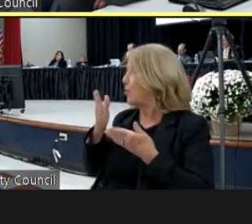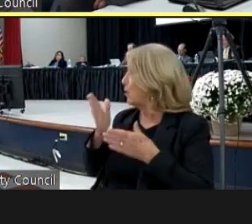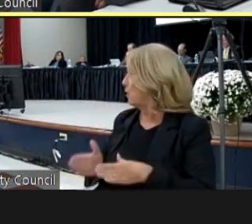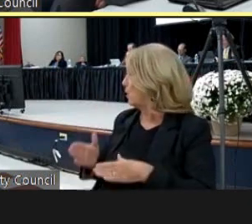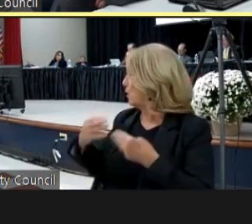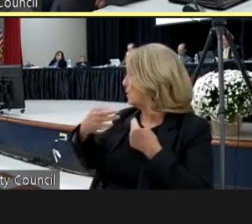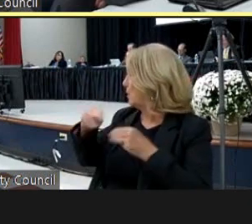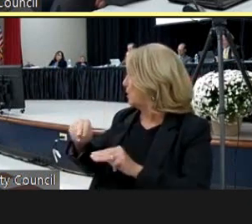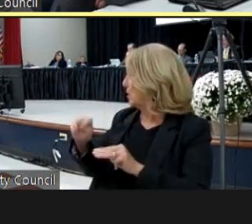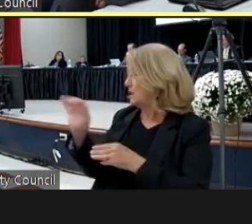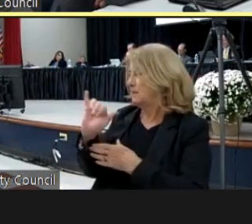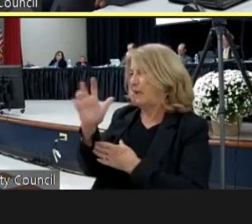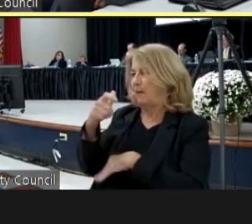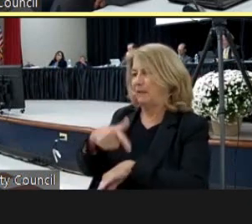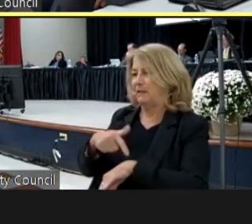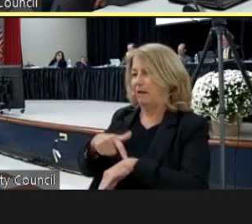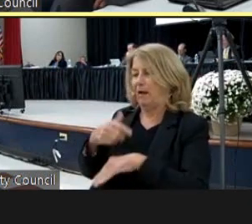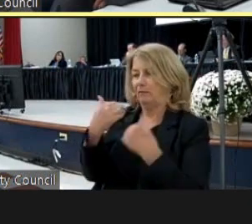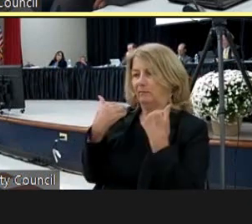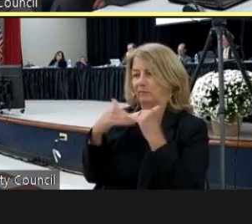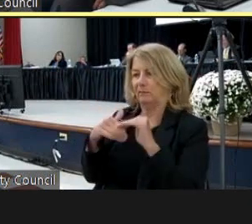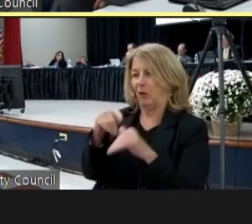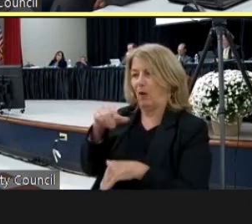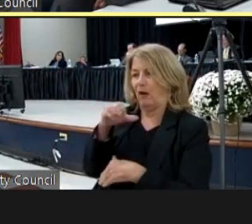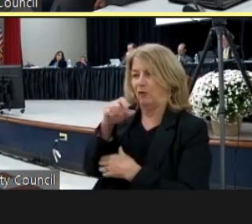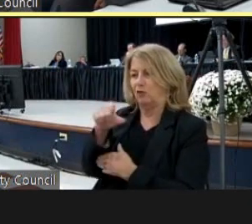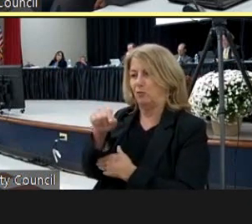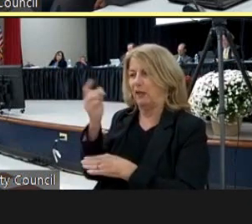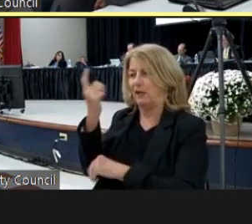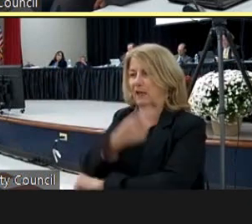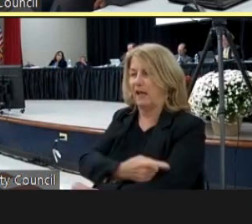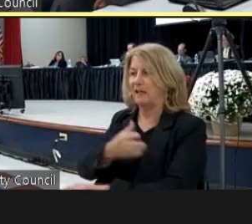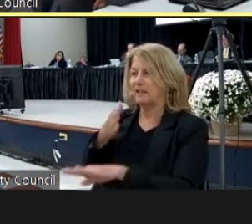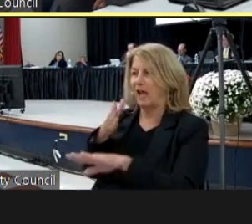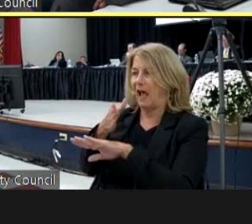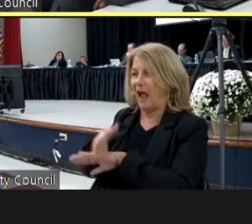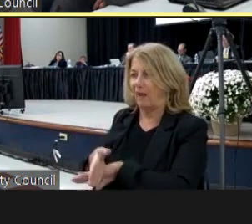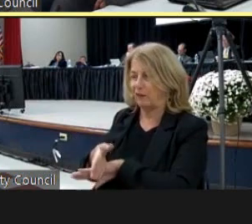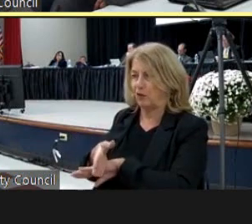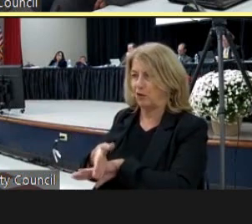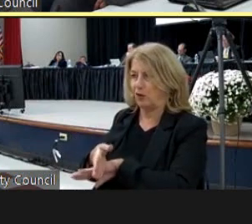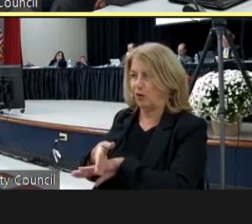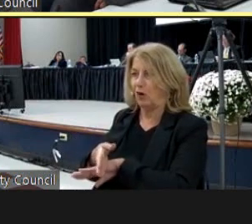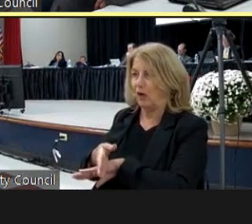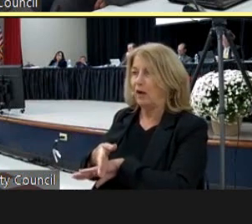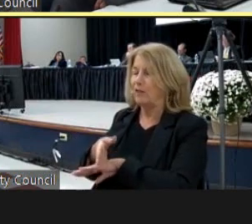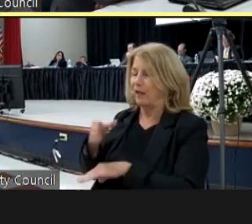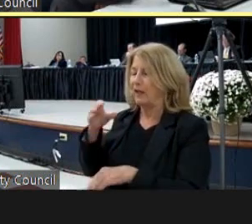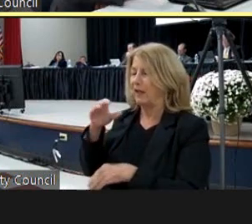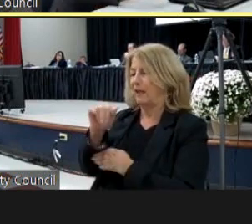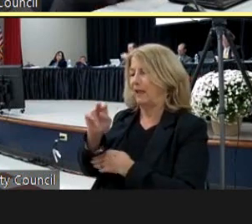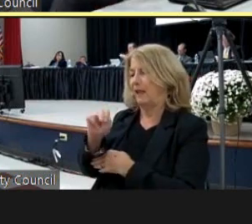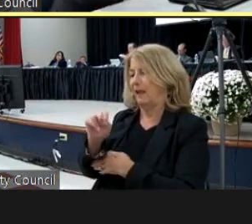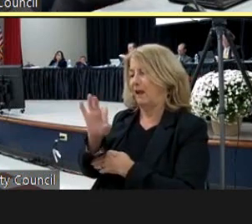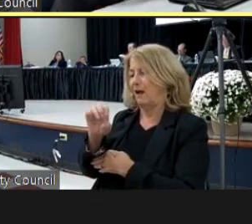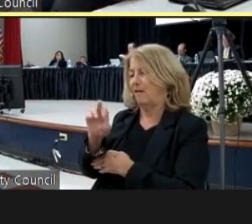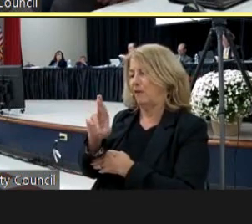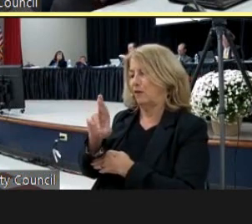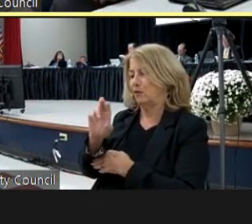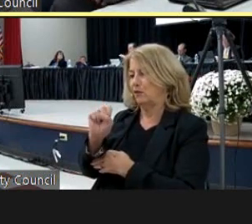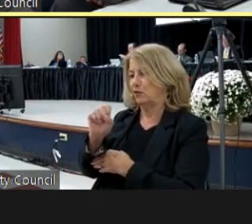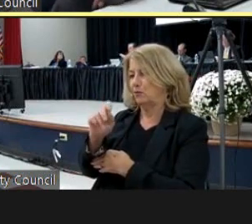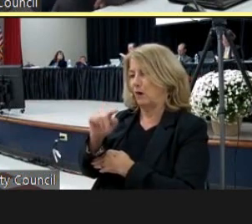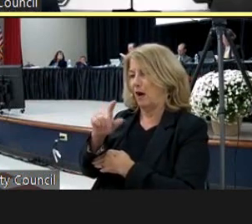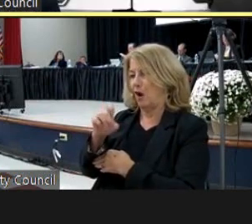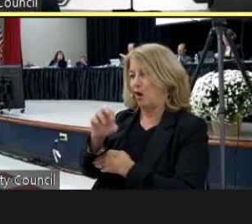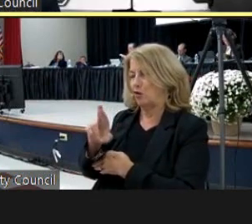same time frame, about 120 days after, after the infrastructure is in place. So, yeah, we just. Do we know when we